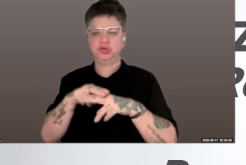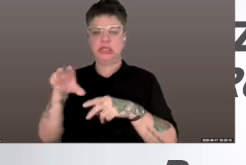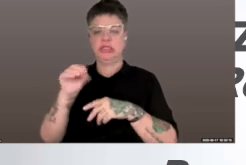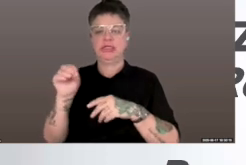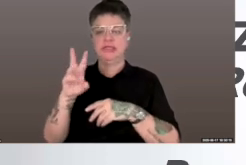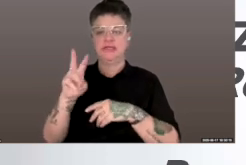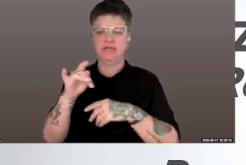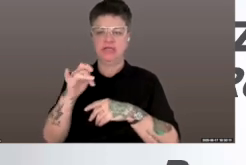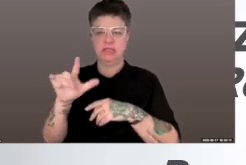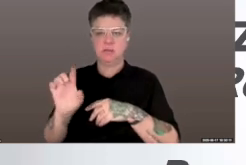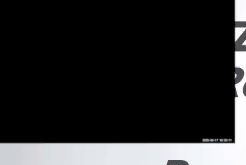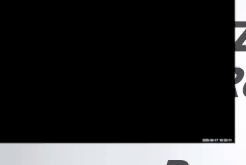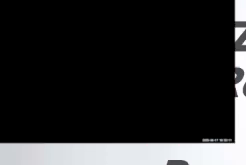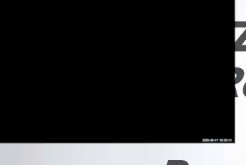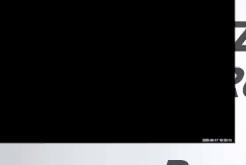2B, reuse.